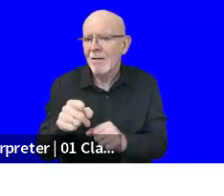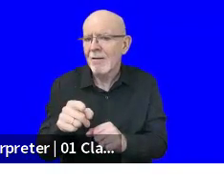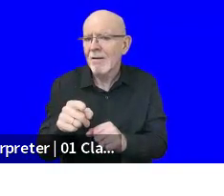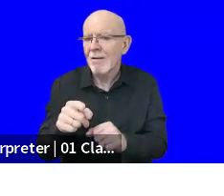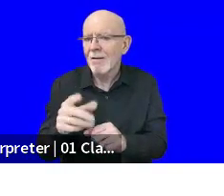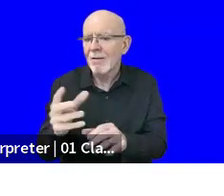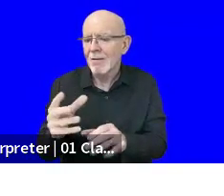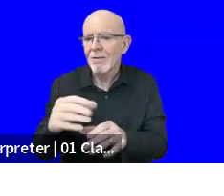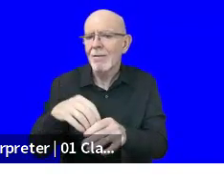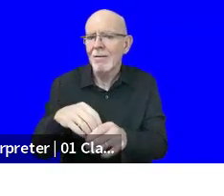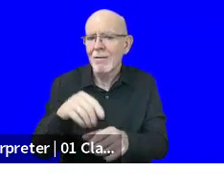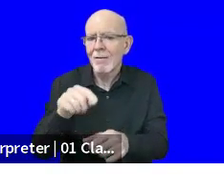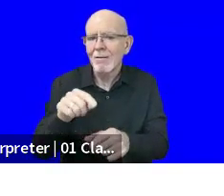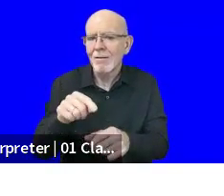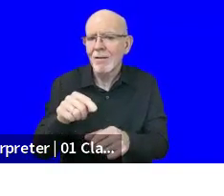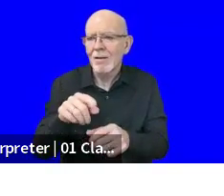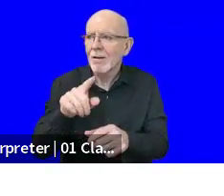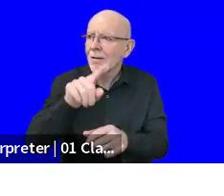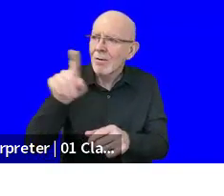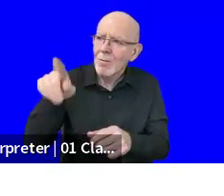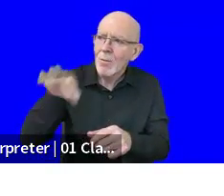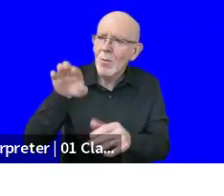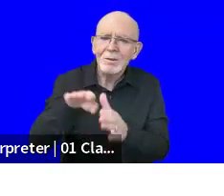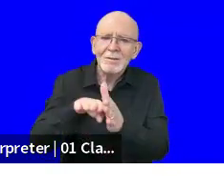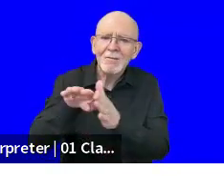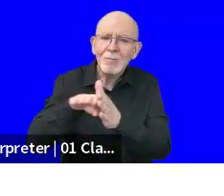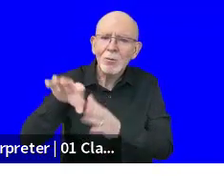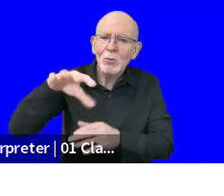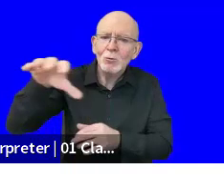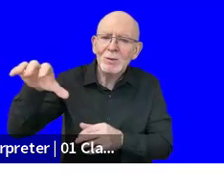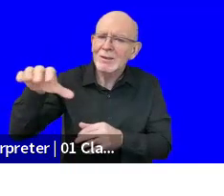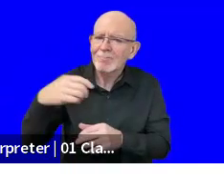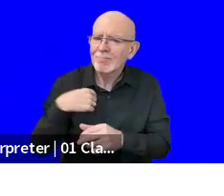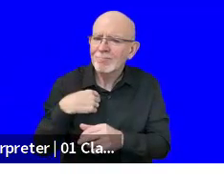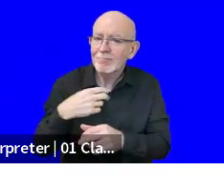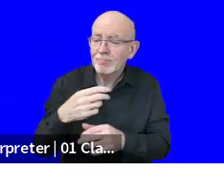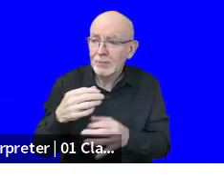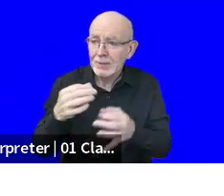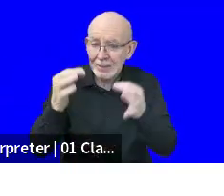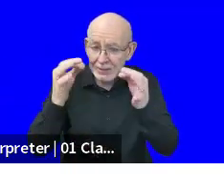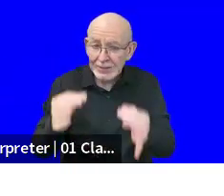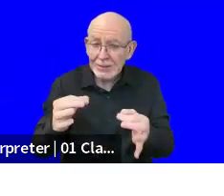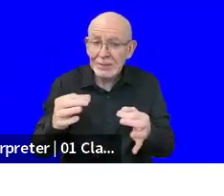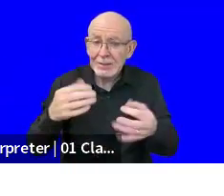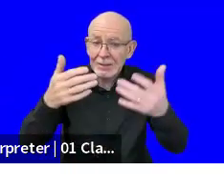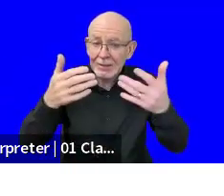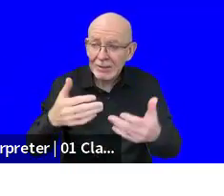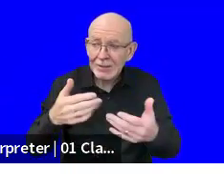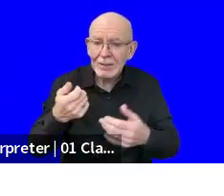estimates of incomes, and we generate primarily illustrative cases. So this methodology cannot be used